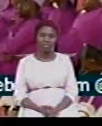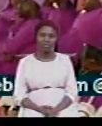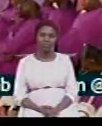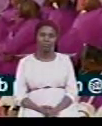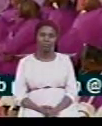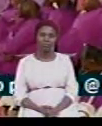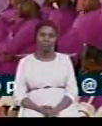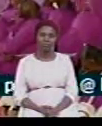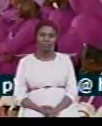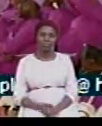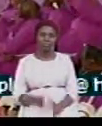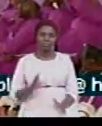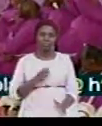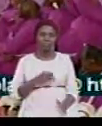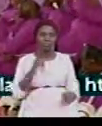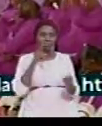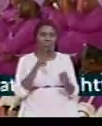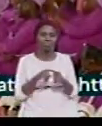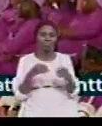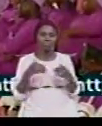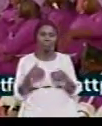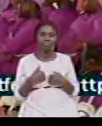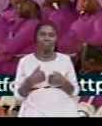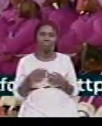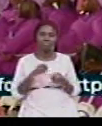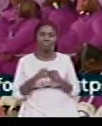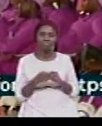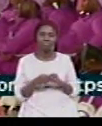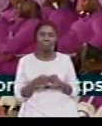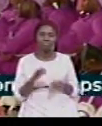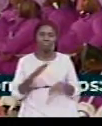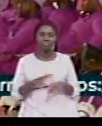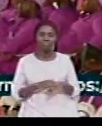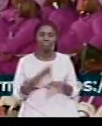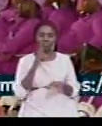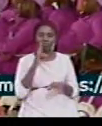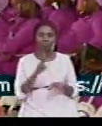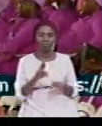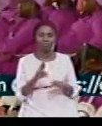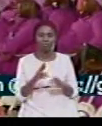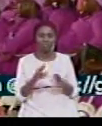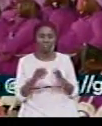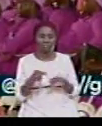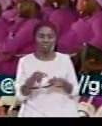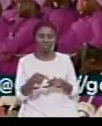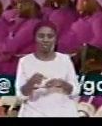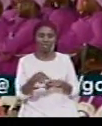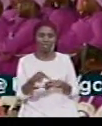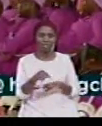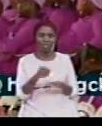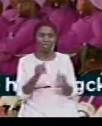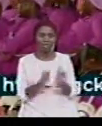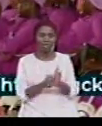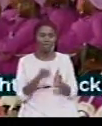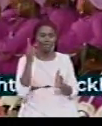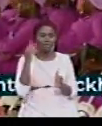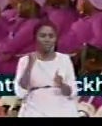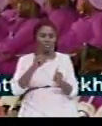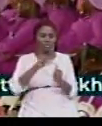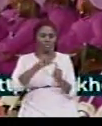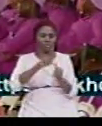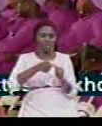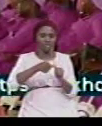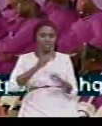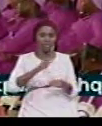Our sister had a problem with her finger. She was operated upon. As a result of that, the finger became stiff.